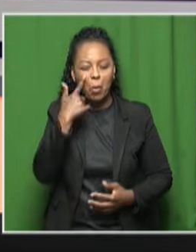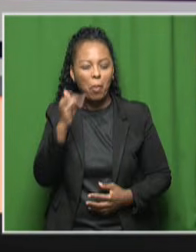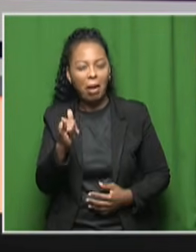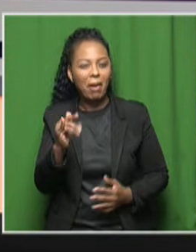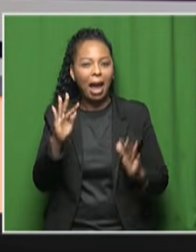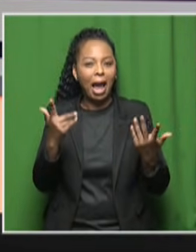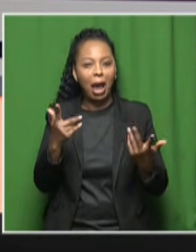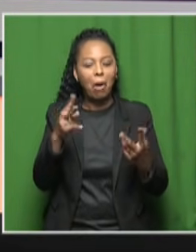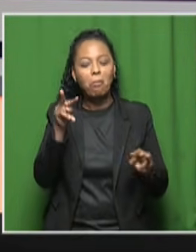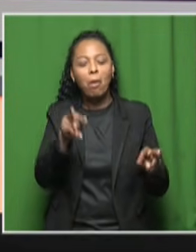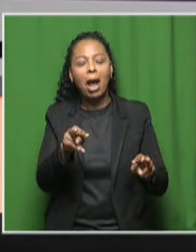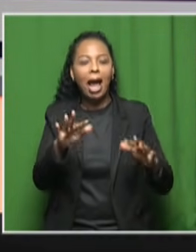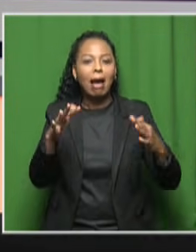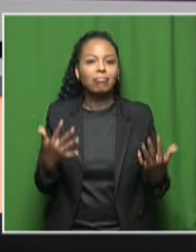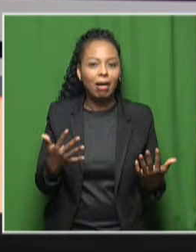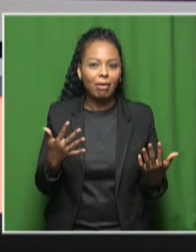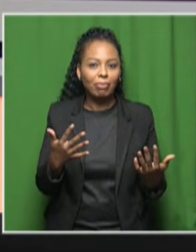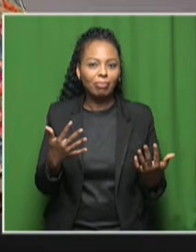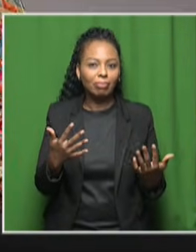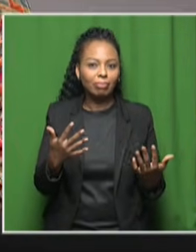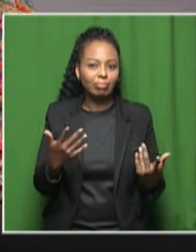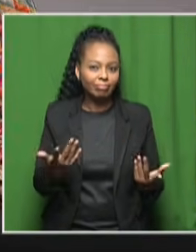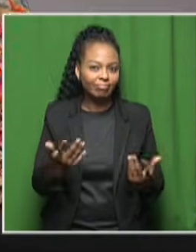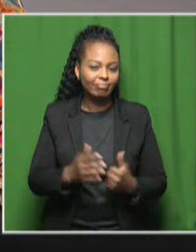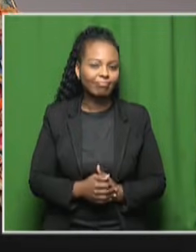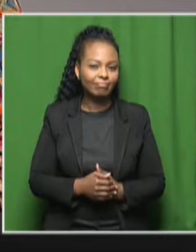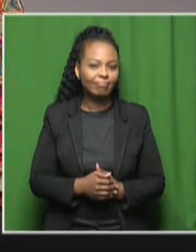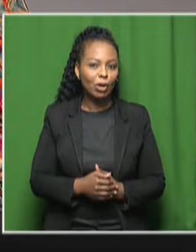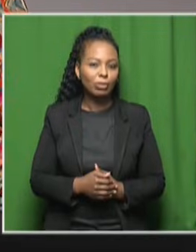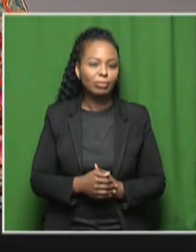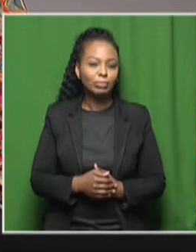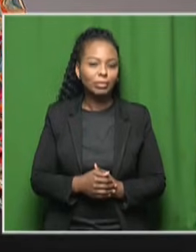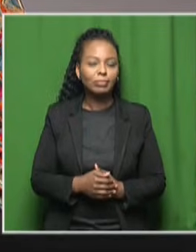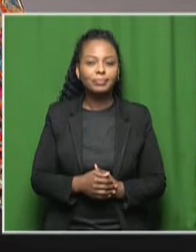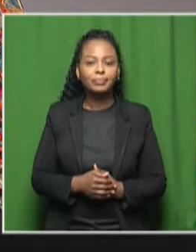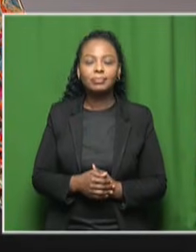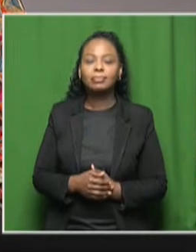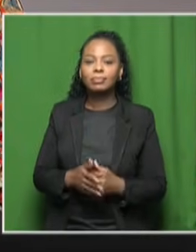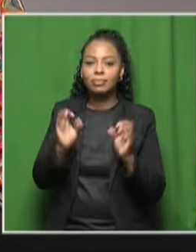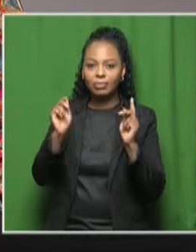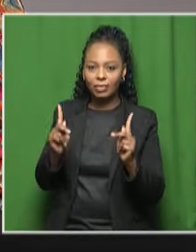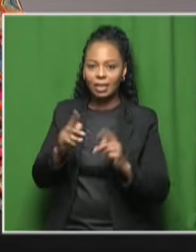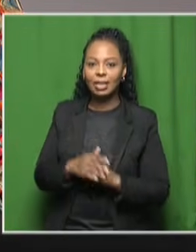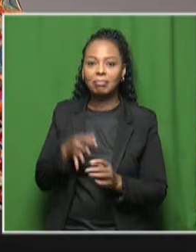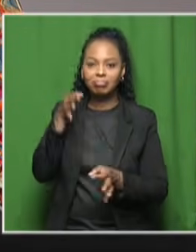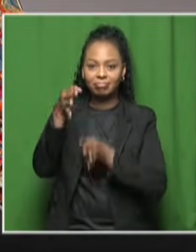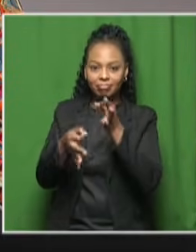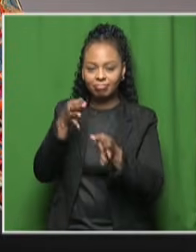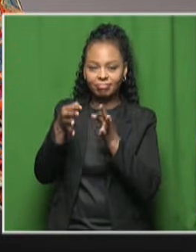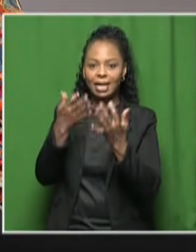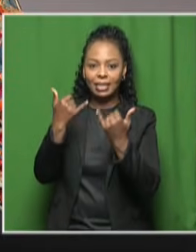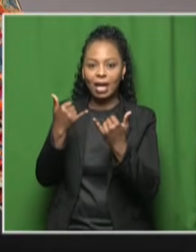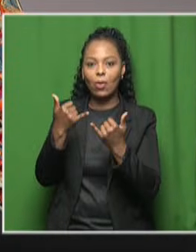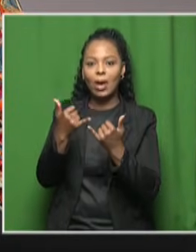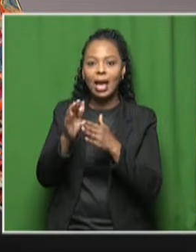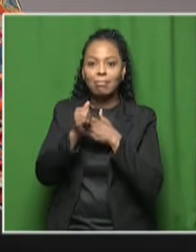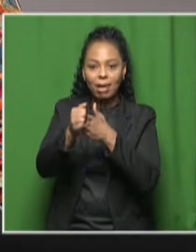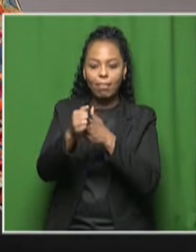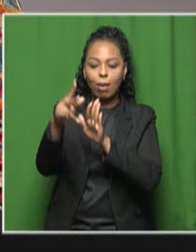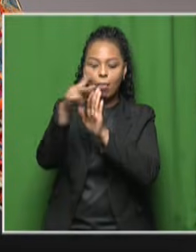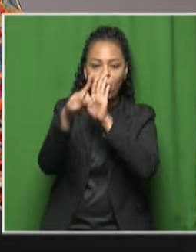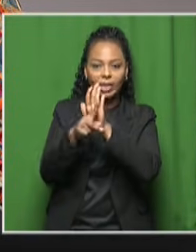what is permissible and when are you crossing the line? So then again, I just want maybe reiterate the ethical guidance. So the various policies,